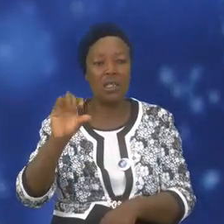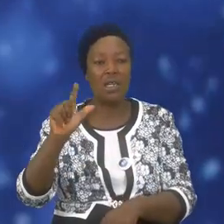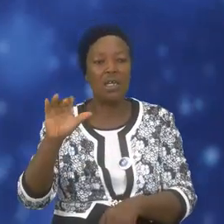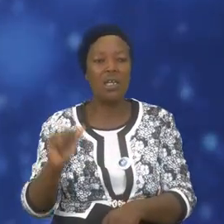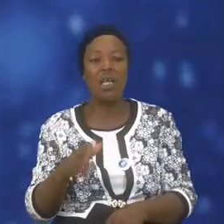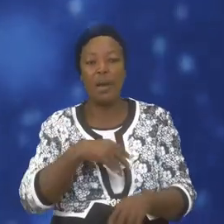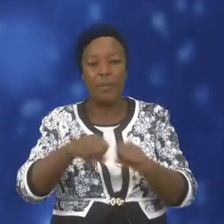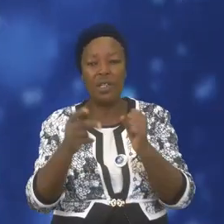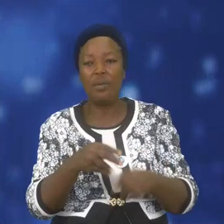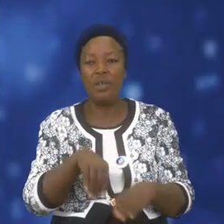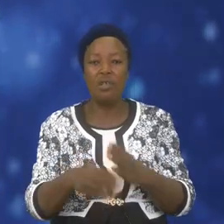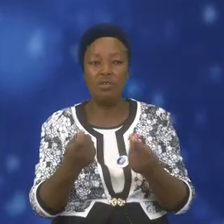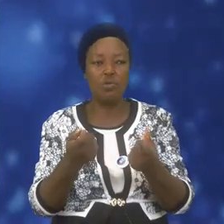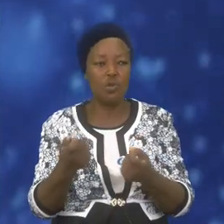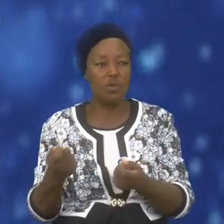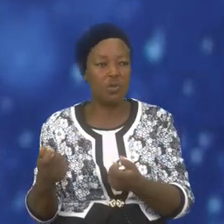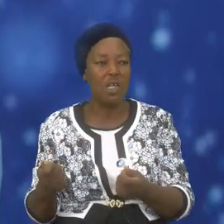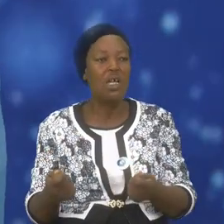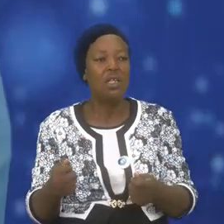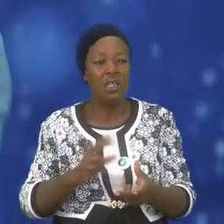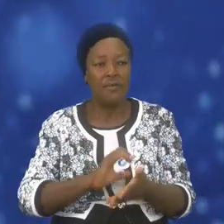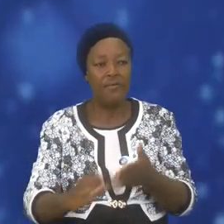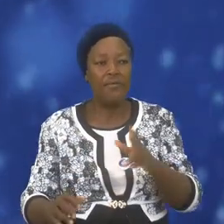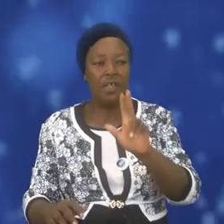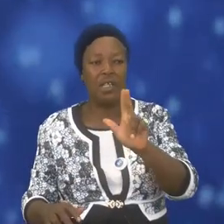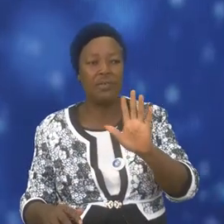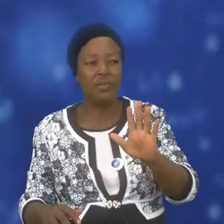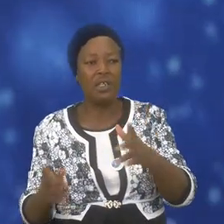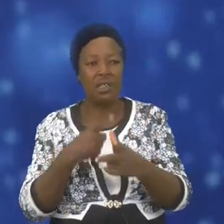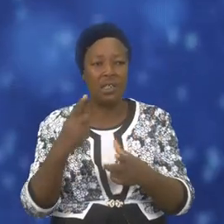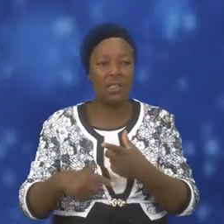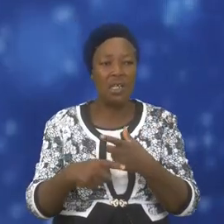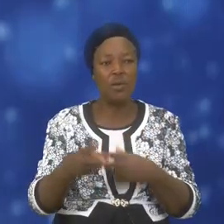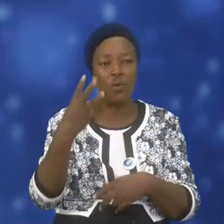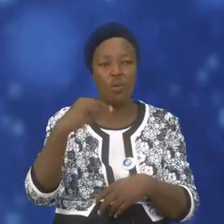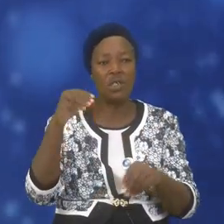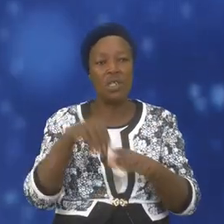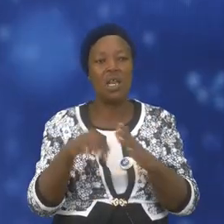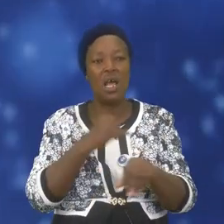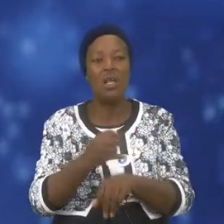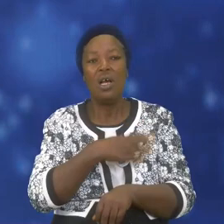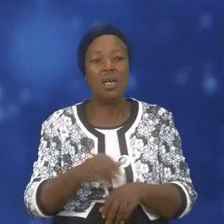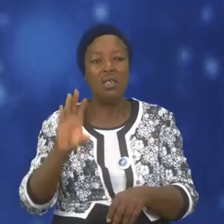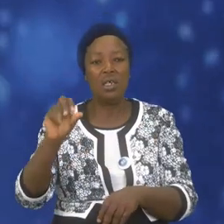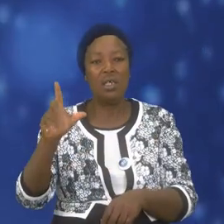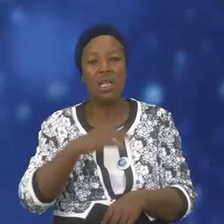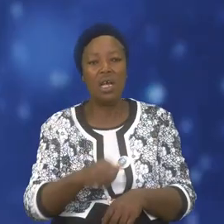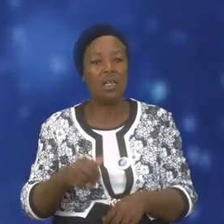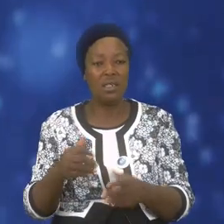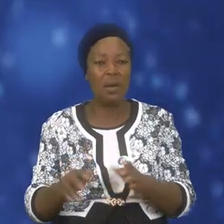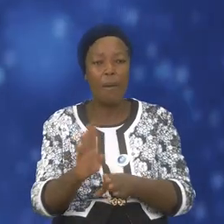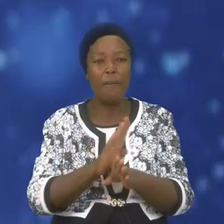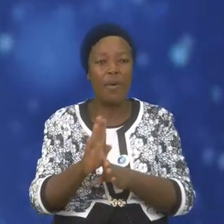the clay and the brass and the silver and the gold broken to pieces together,